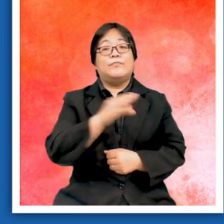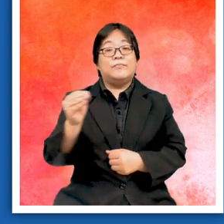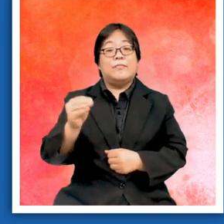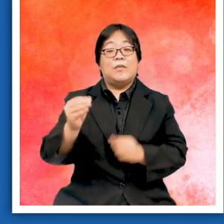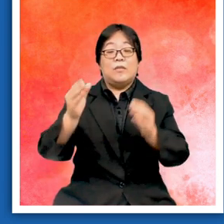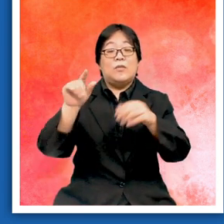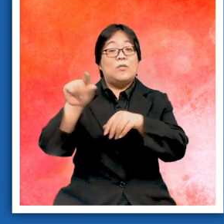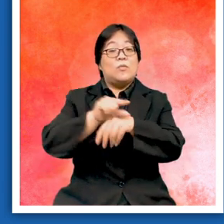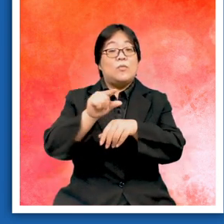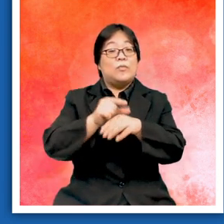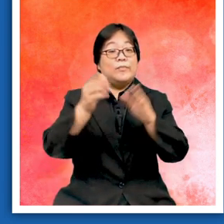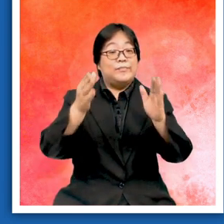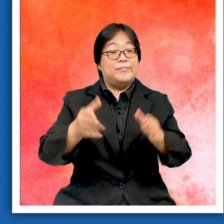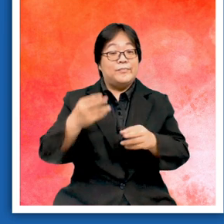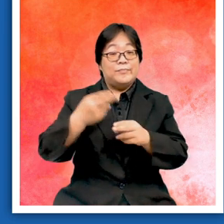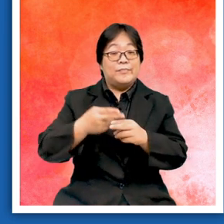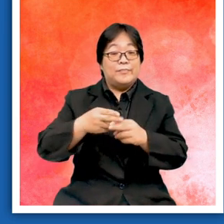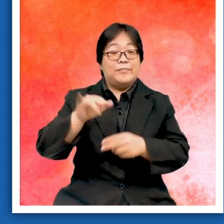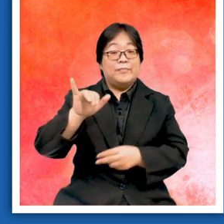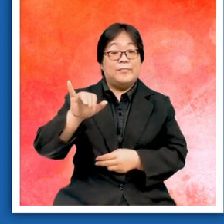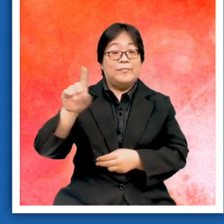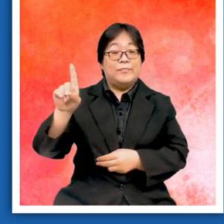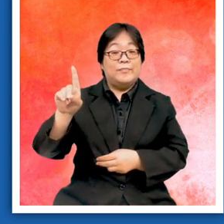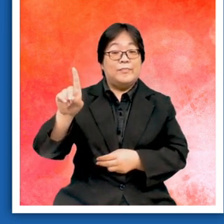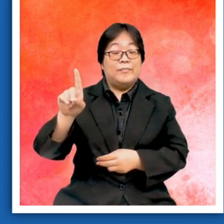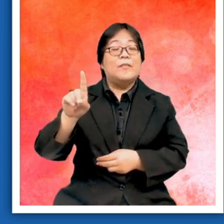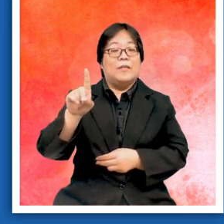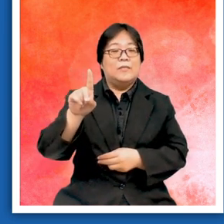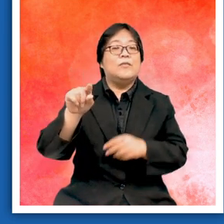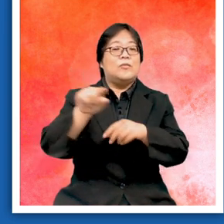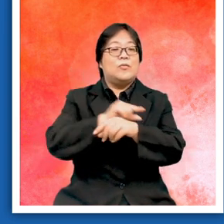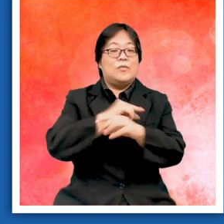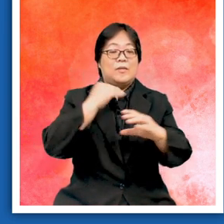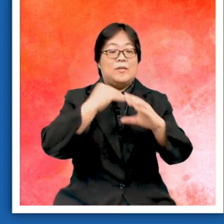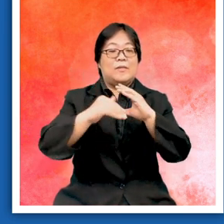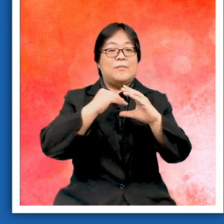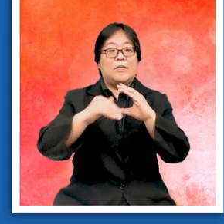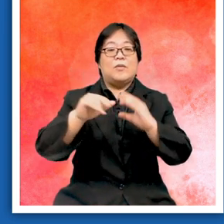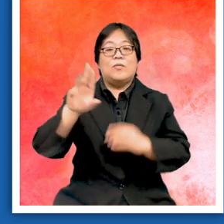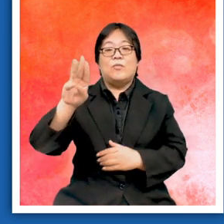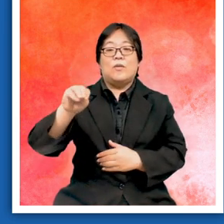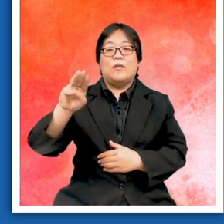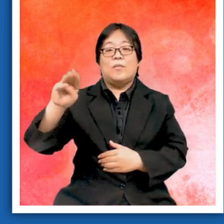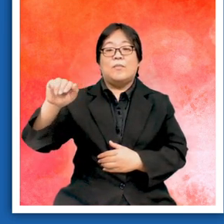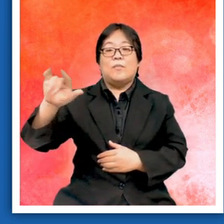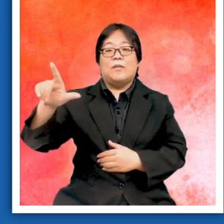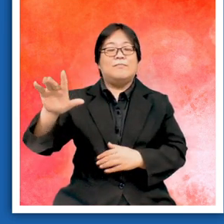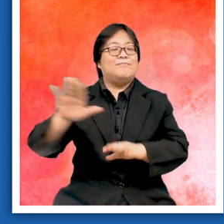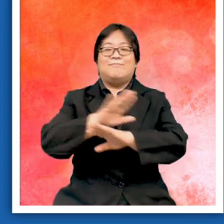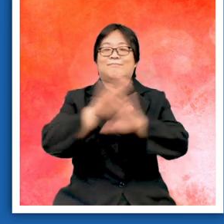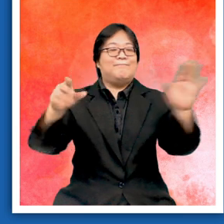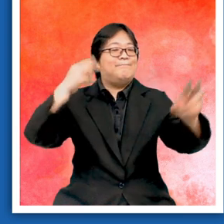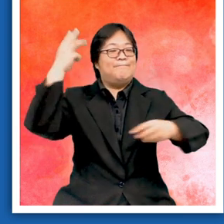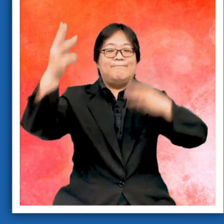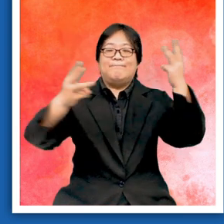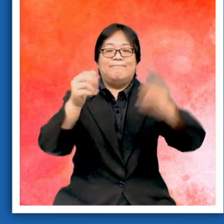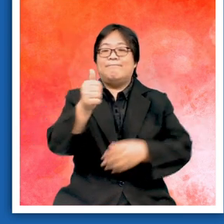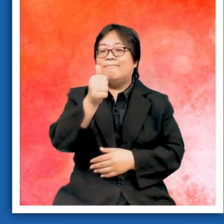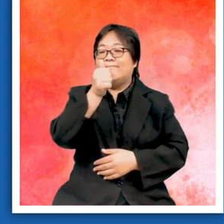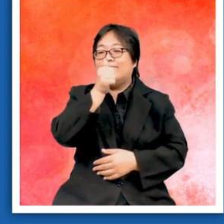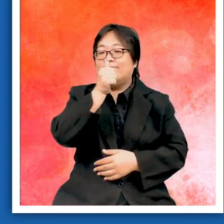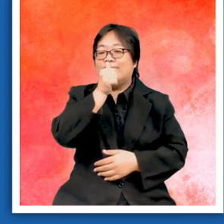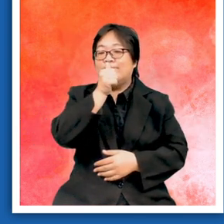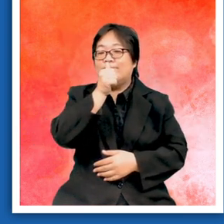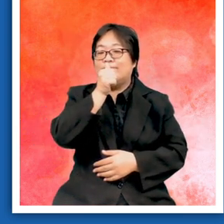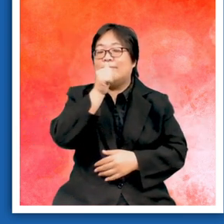username will be your UMWOW username. Don't worry about the password, because the password will